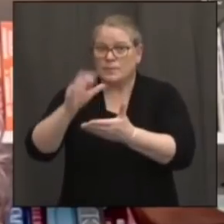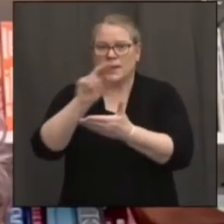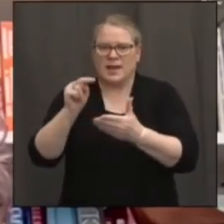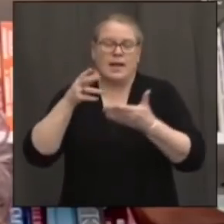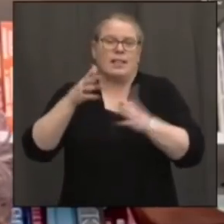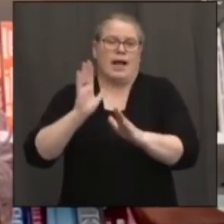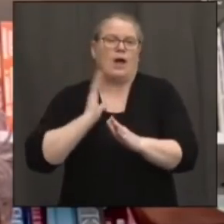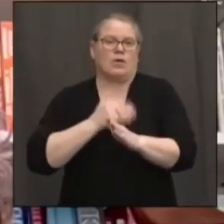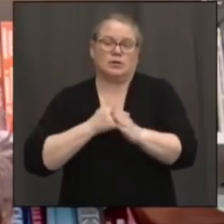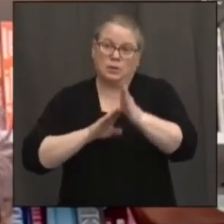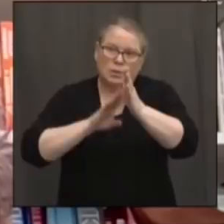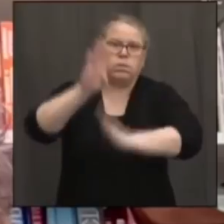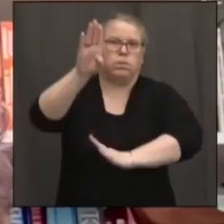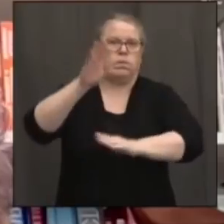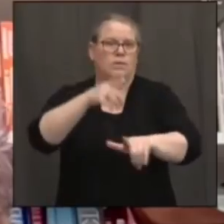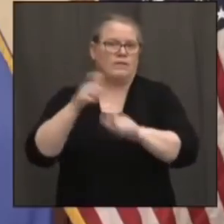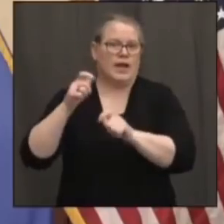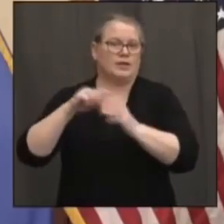start that we have.